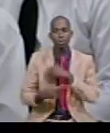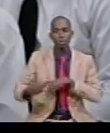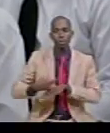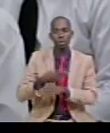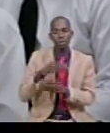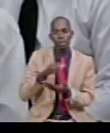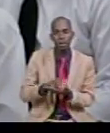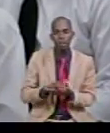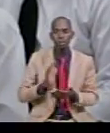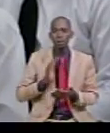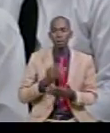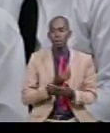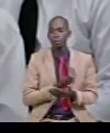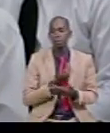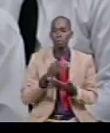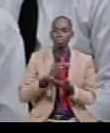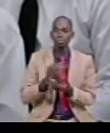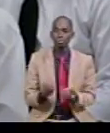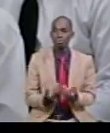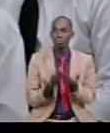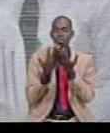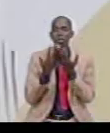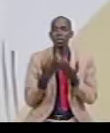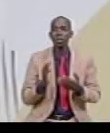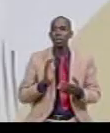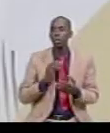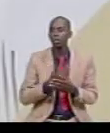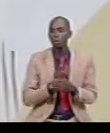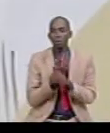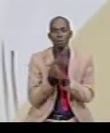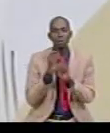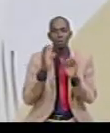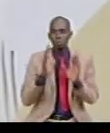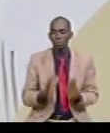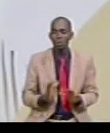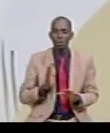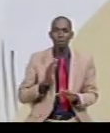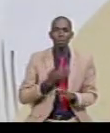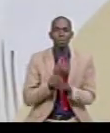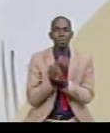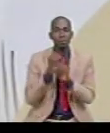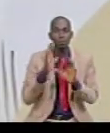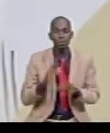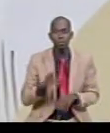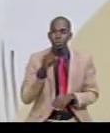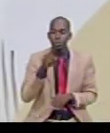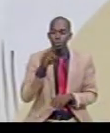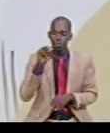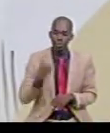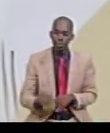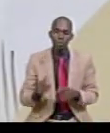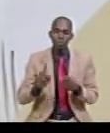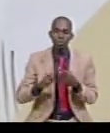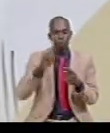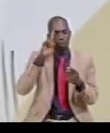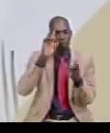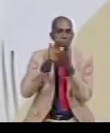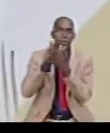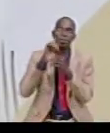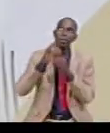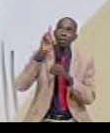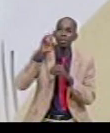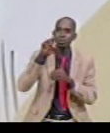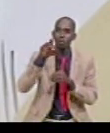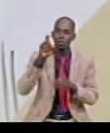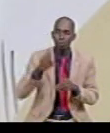our propitiation, is our redeemer, is our savior. You need to believe in him. You need to agree that it was for